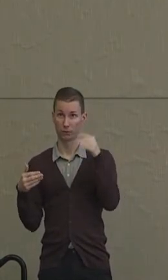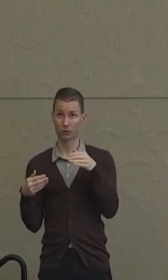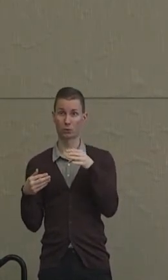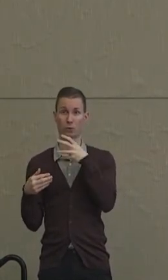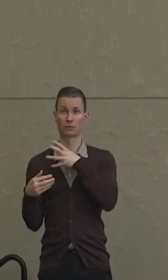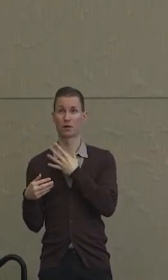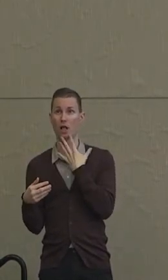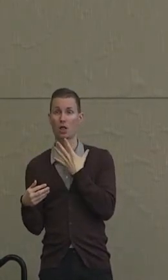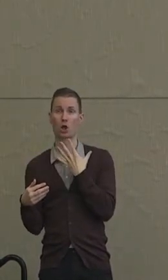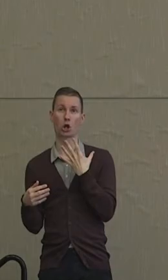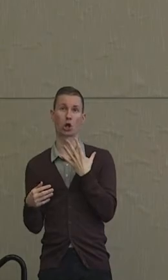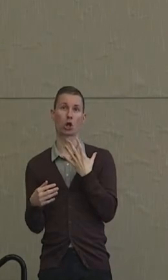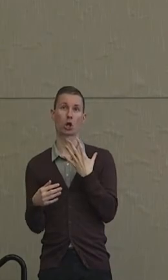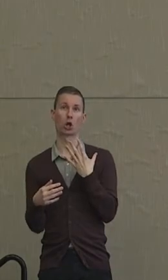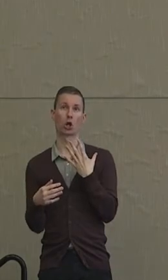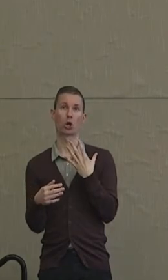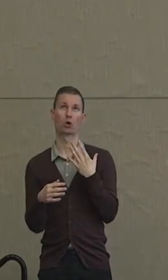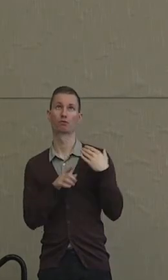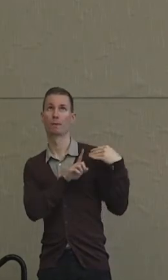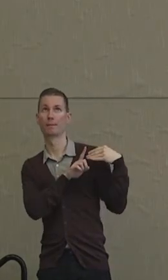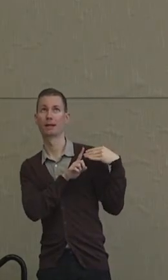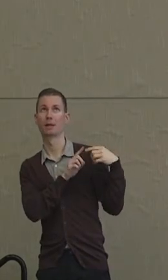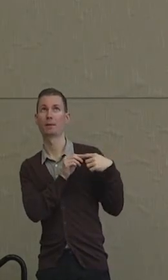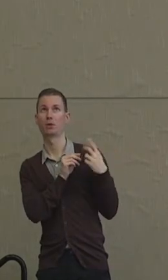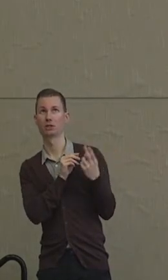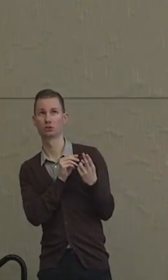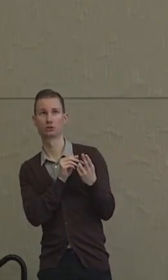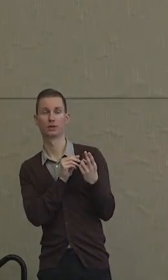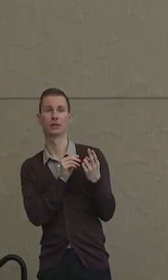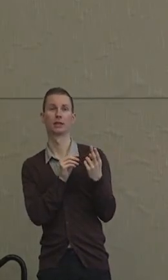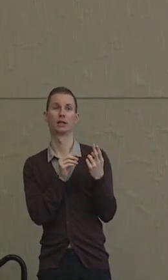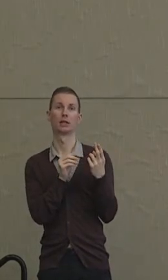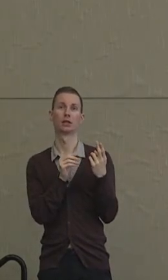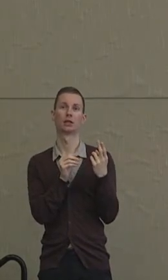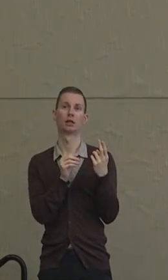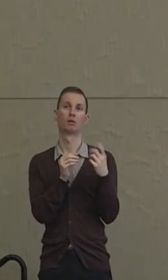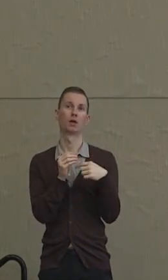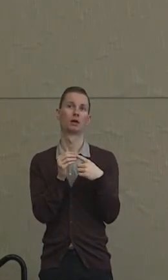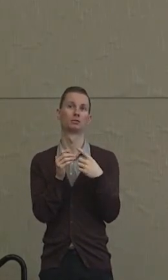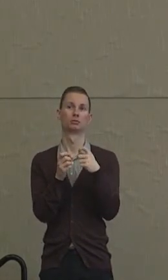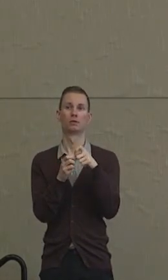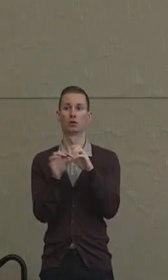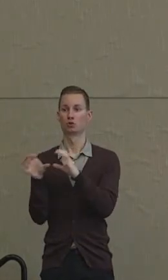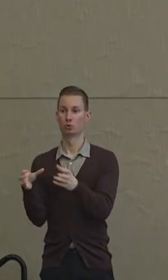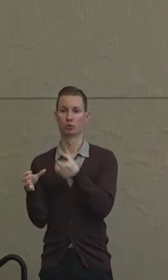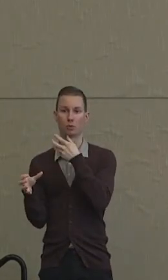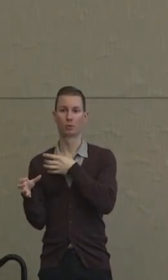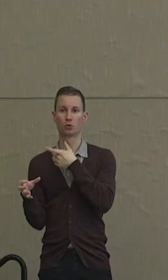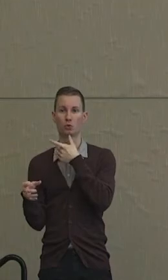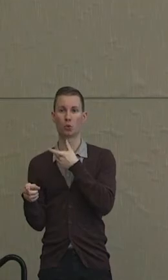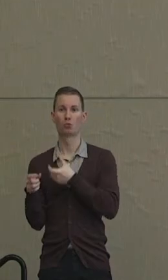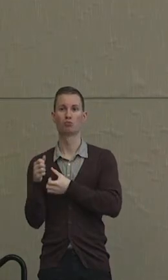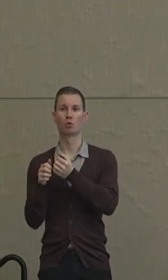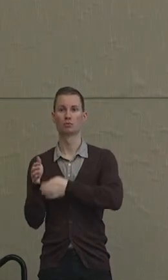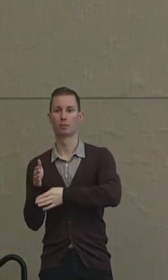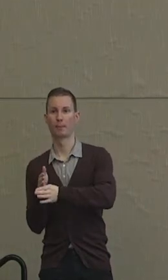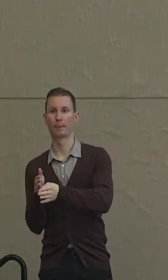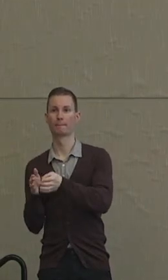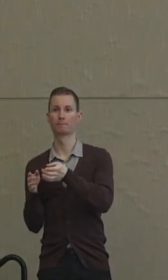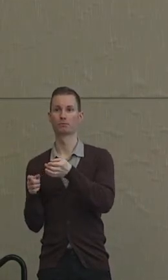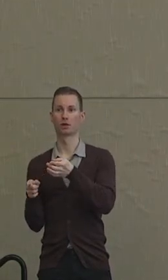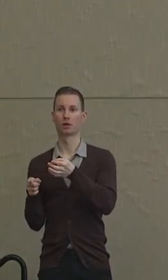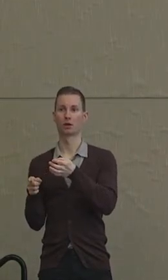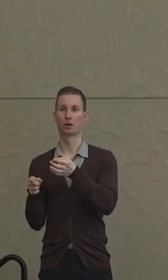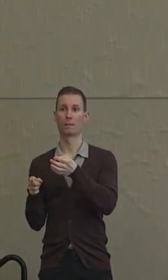color, reminding the history, as we all have done, about particular groups of women who are most marginalized being at the forefront of